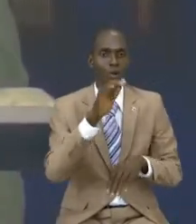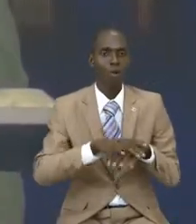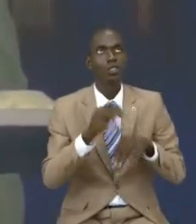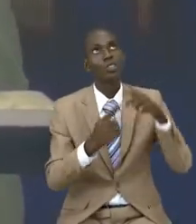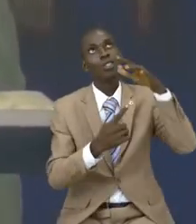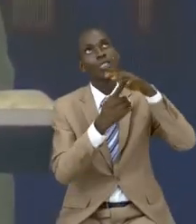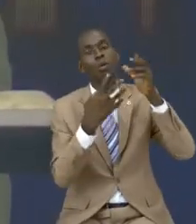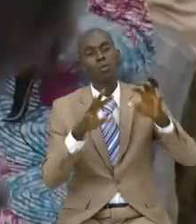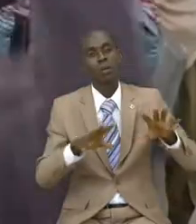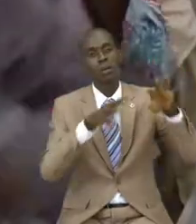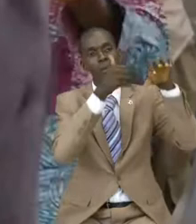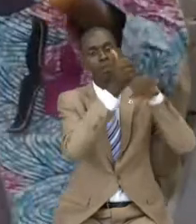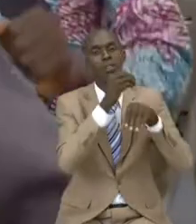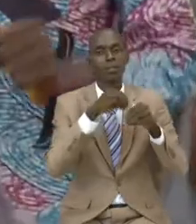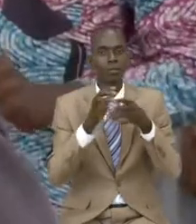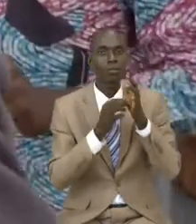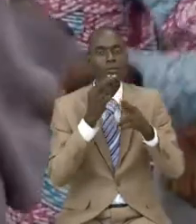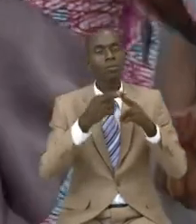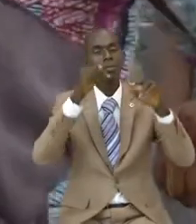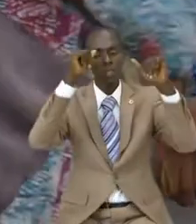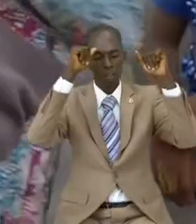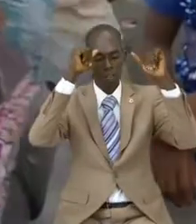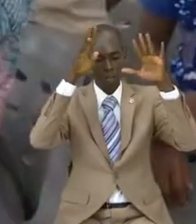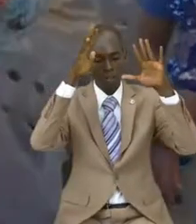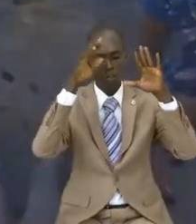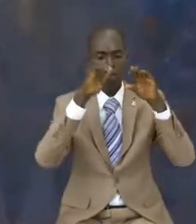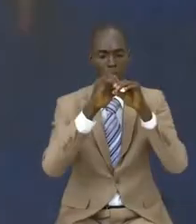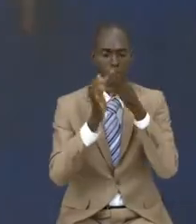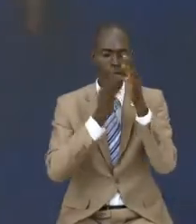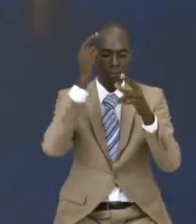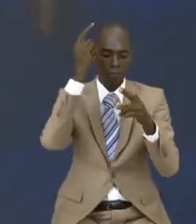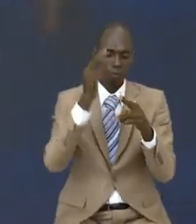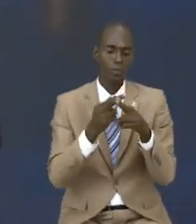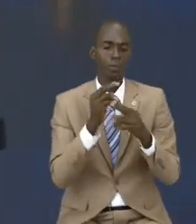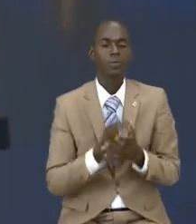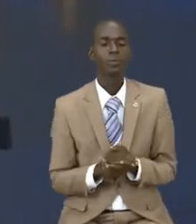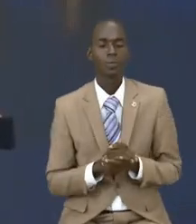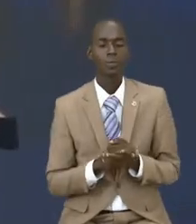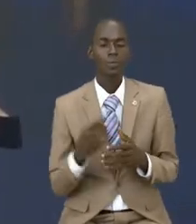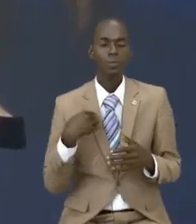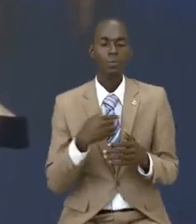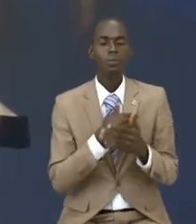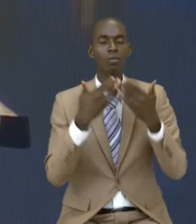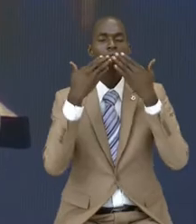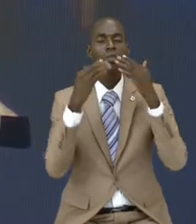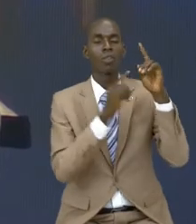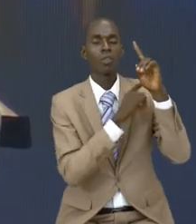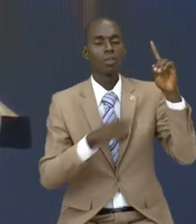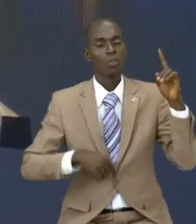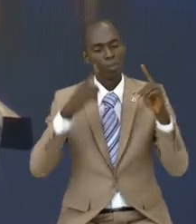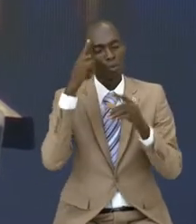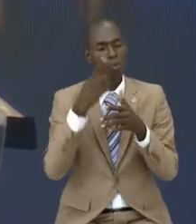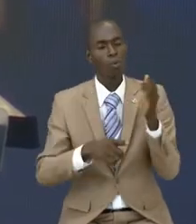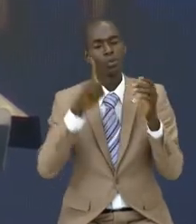mountain. Father, in Jesus' name, we thank you, Lord, for what you have